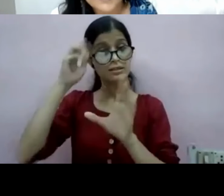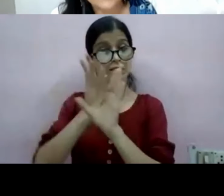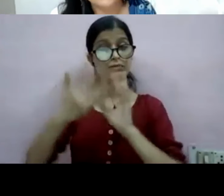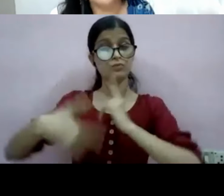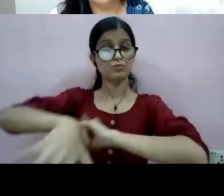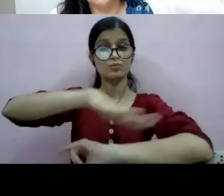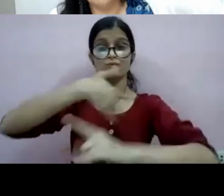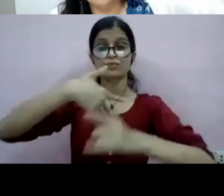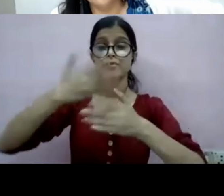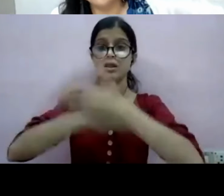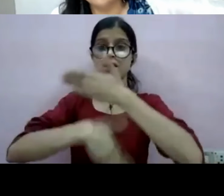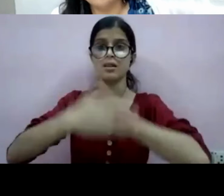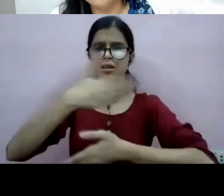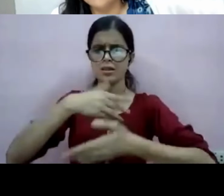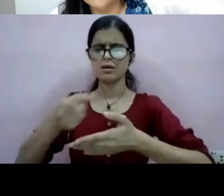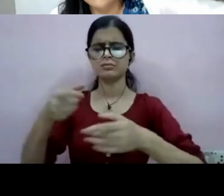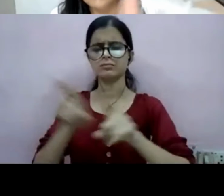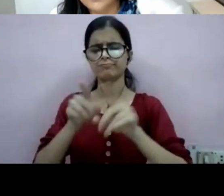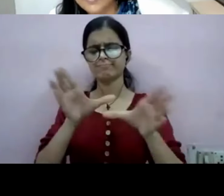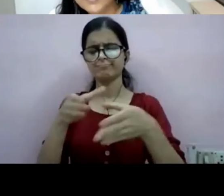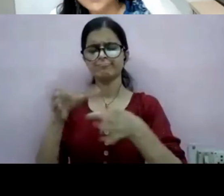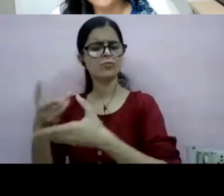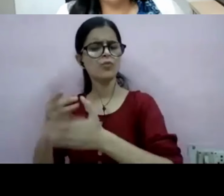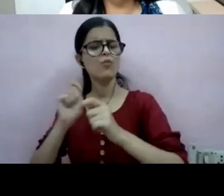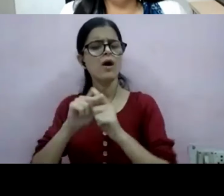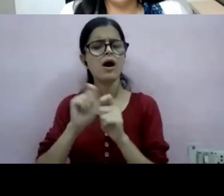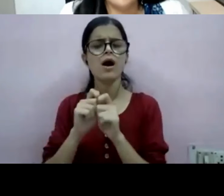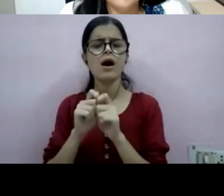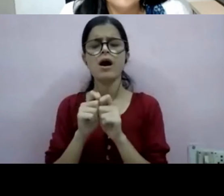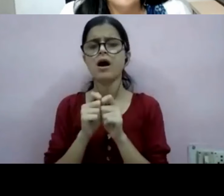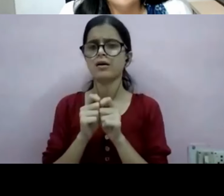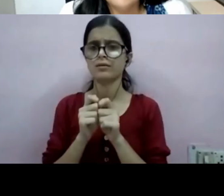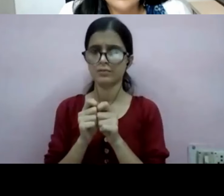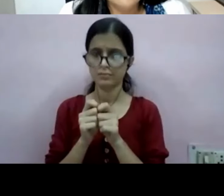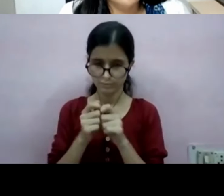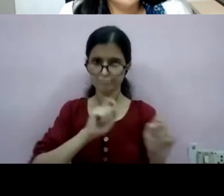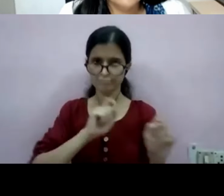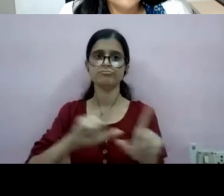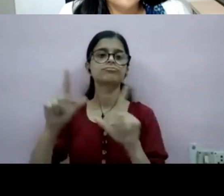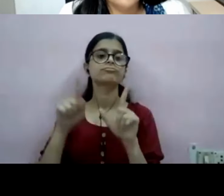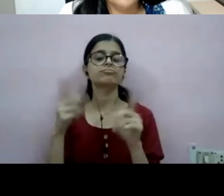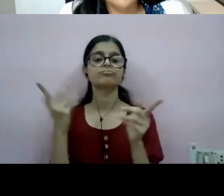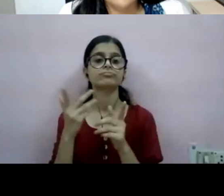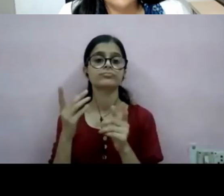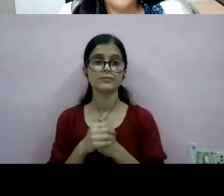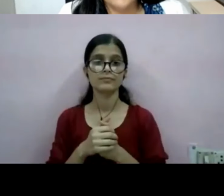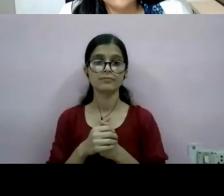this category, you have the works of, it's mentioned on the slide, Davar, Dhanda, Adlakha, Mehrotra,